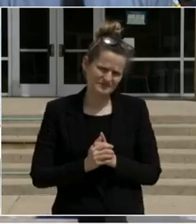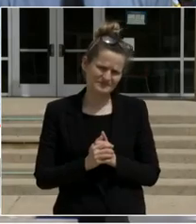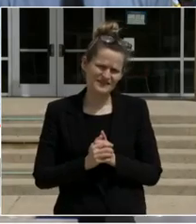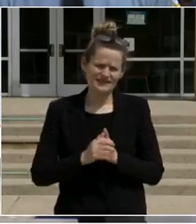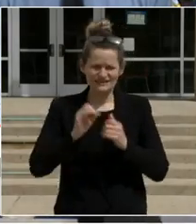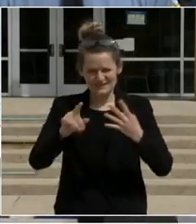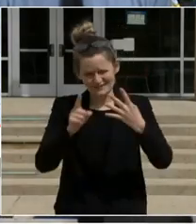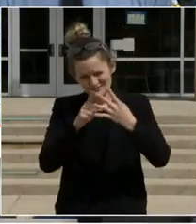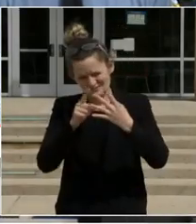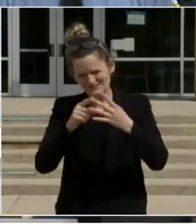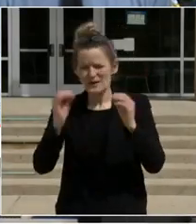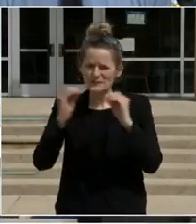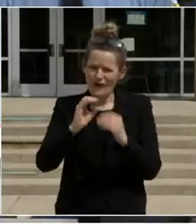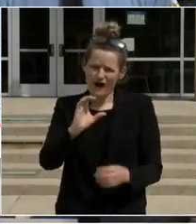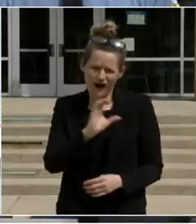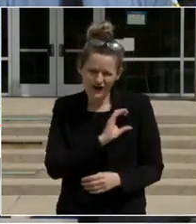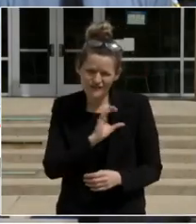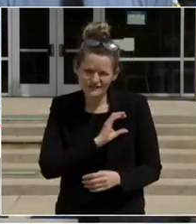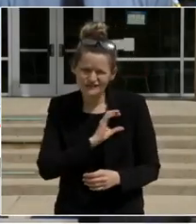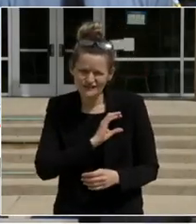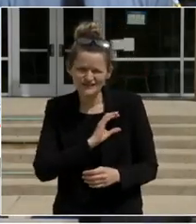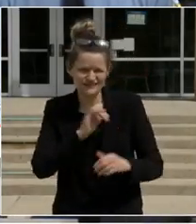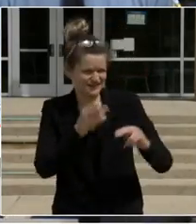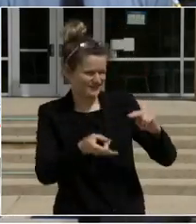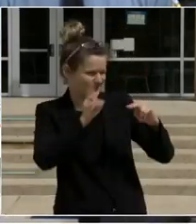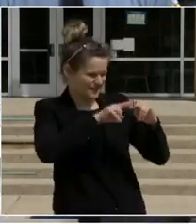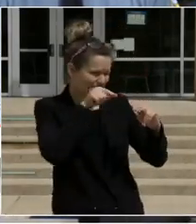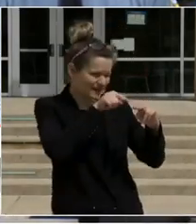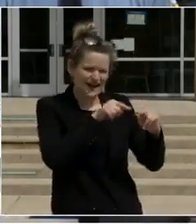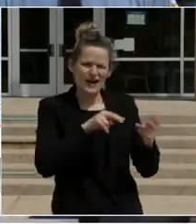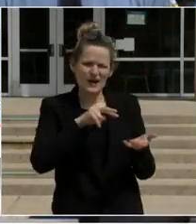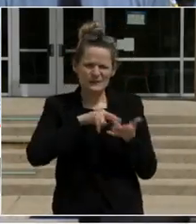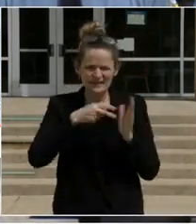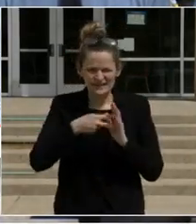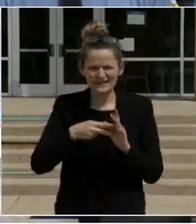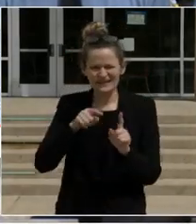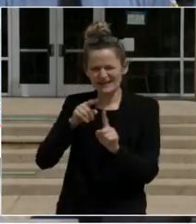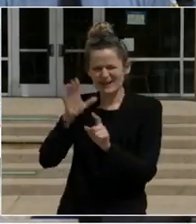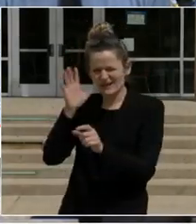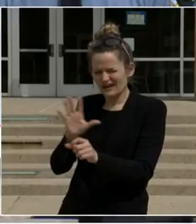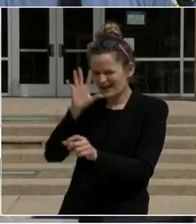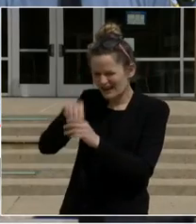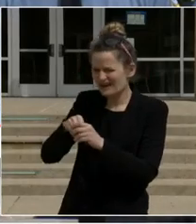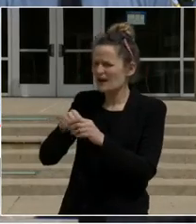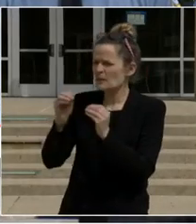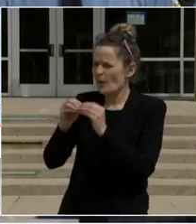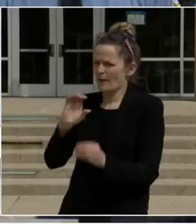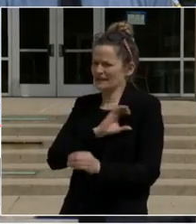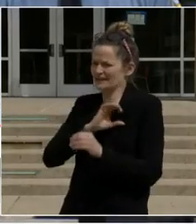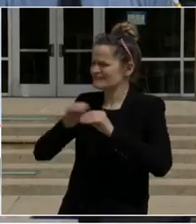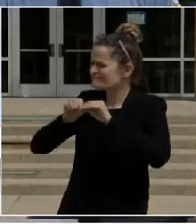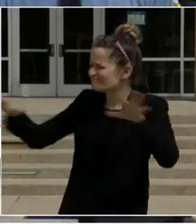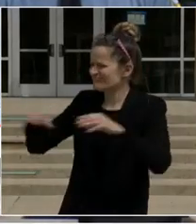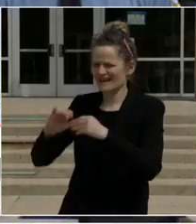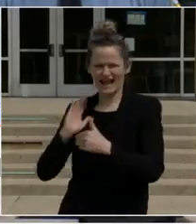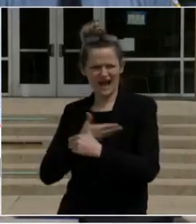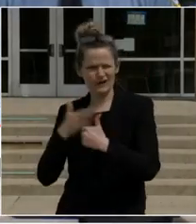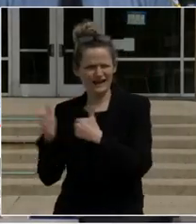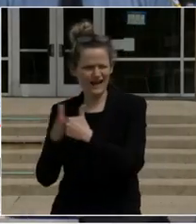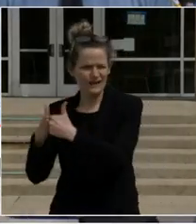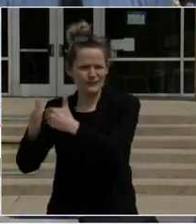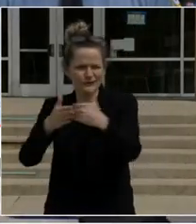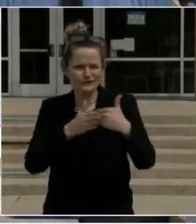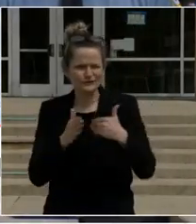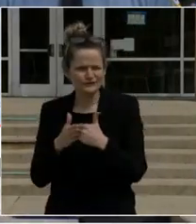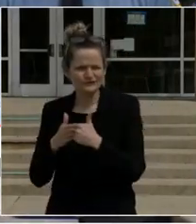can increase police presence in our neighborhoods. Just the other day, I was walking on Kennedy